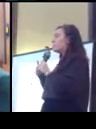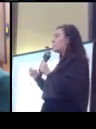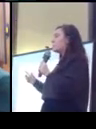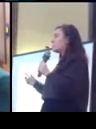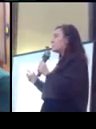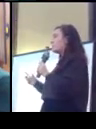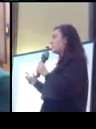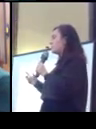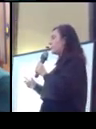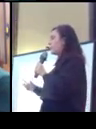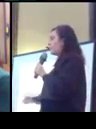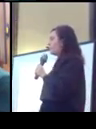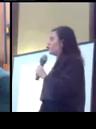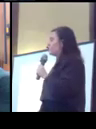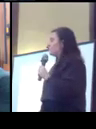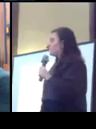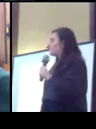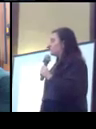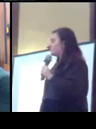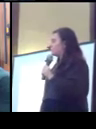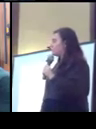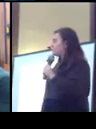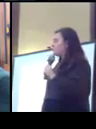gap and where the resources